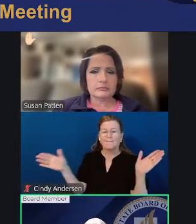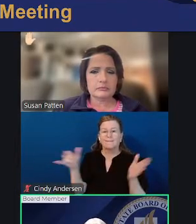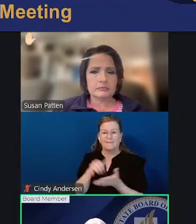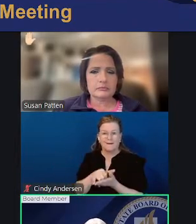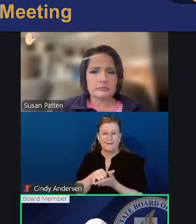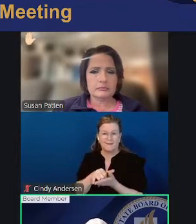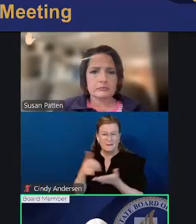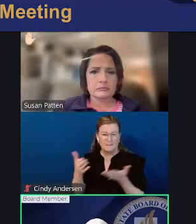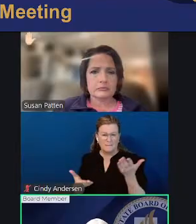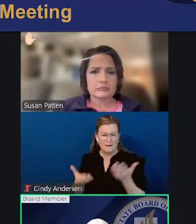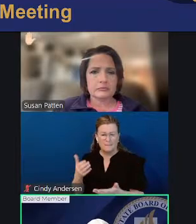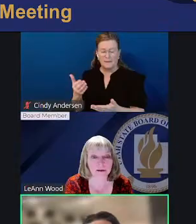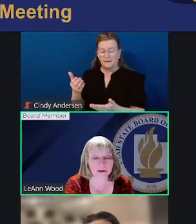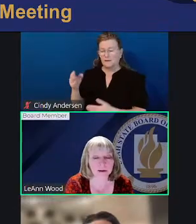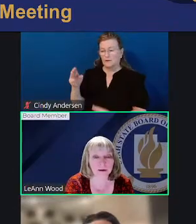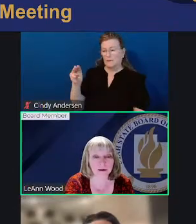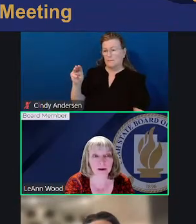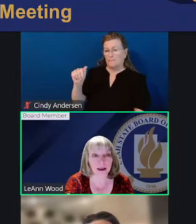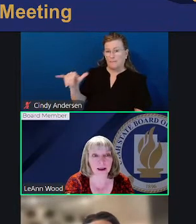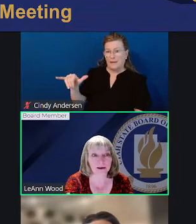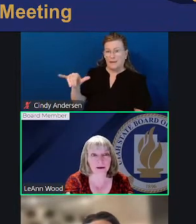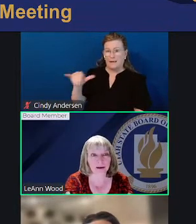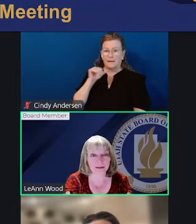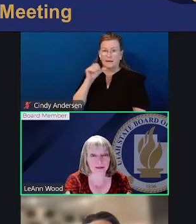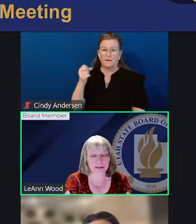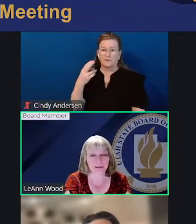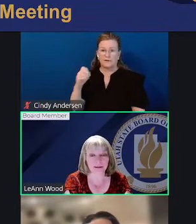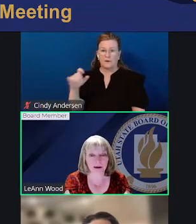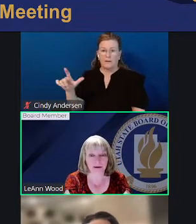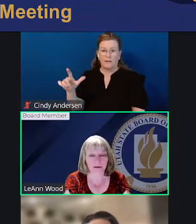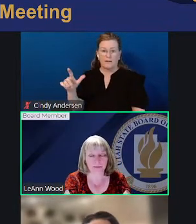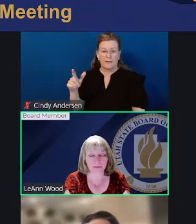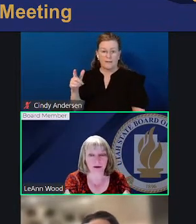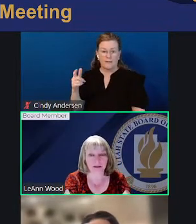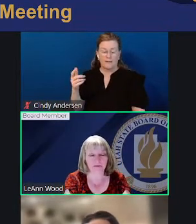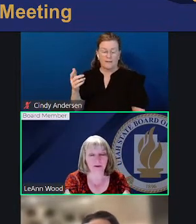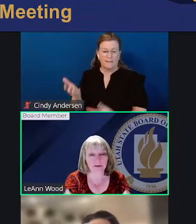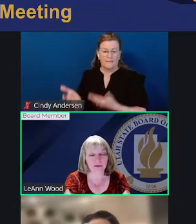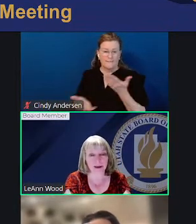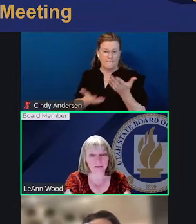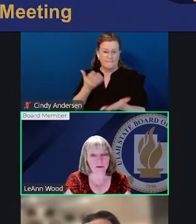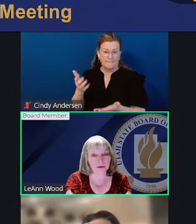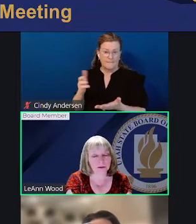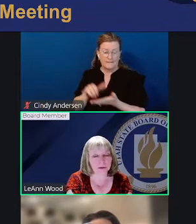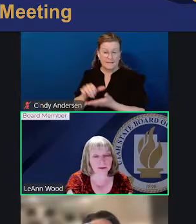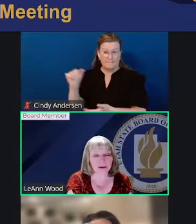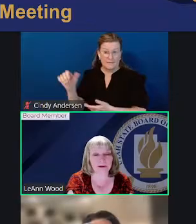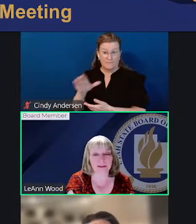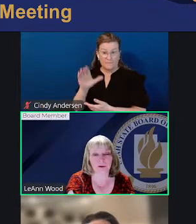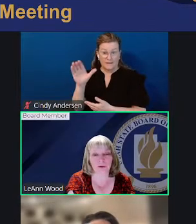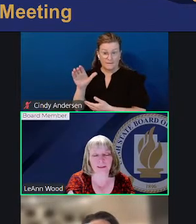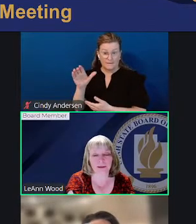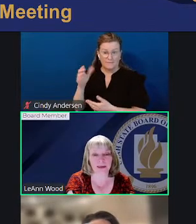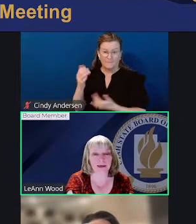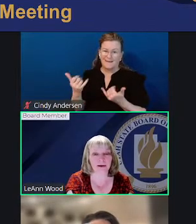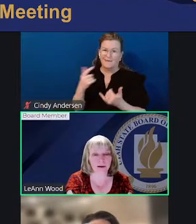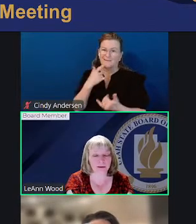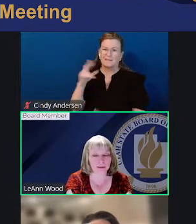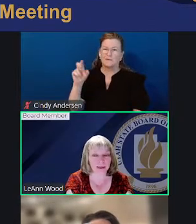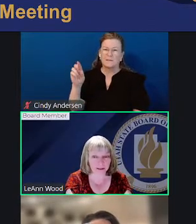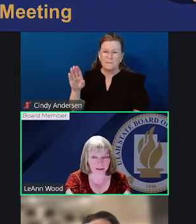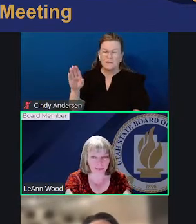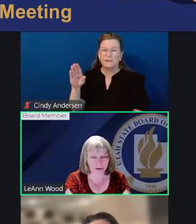it's may rather than shall. And is it the Advisory Council? Because right now it says USDB